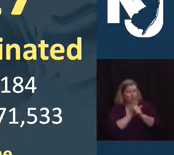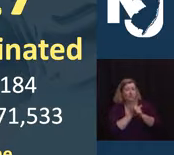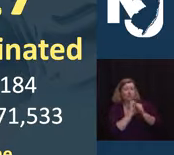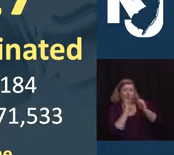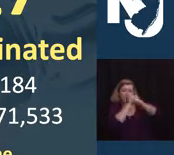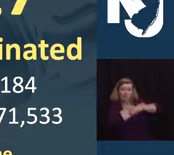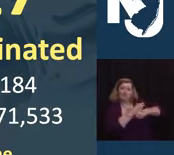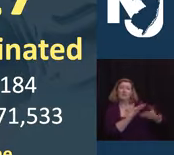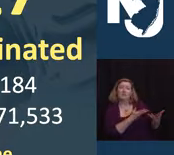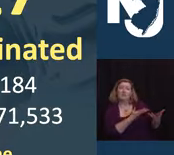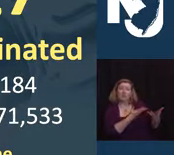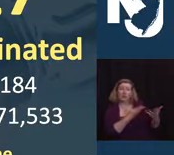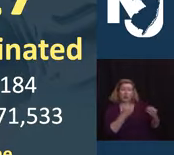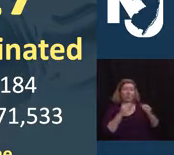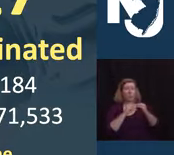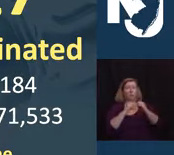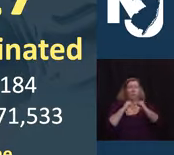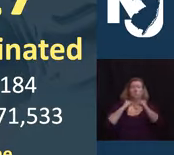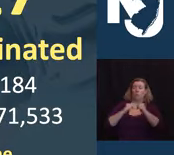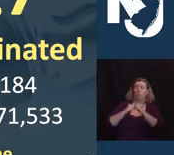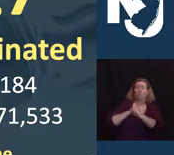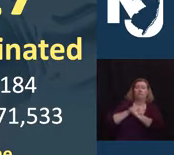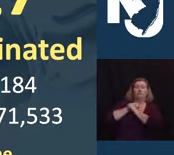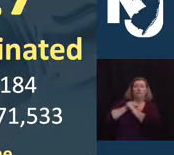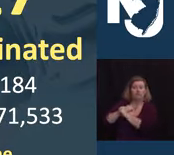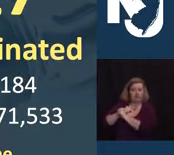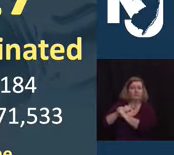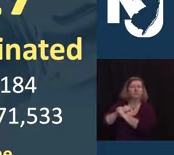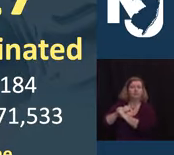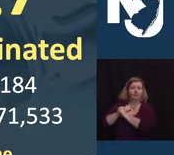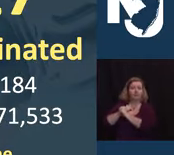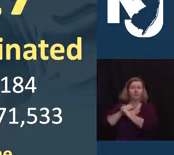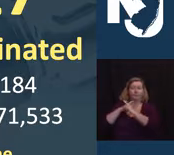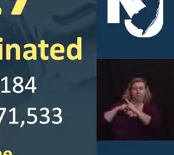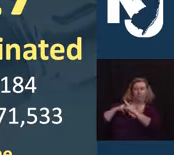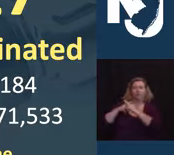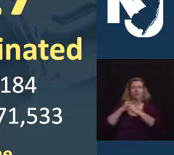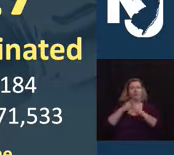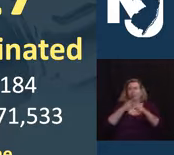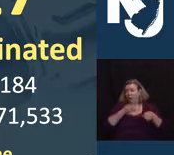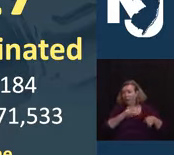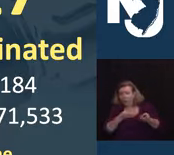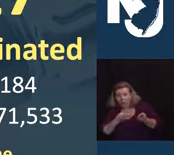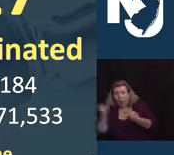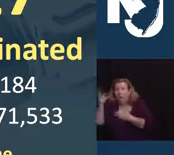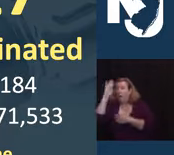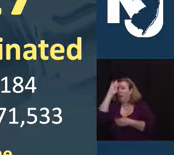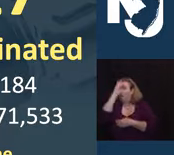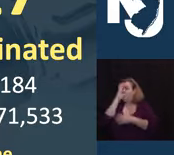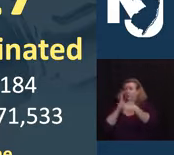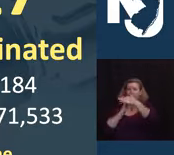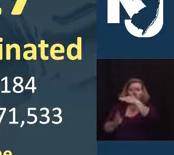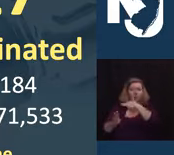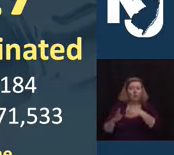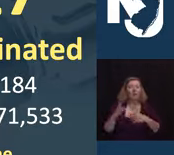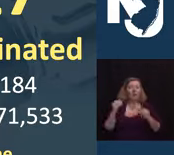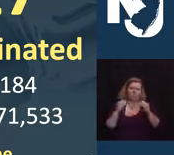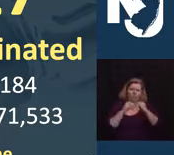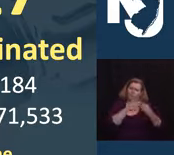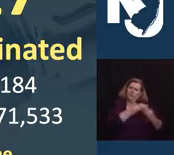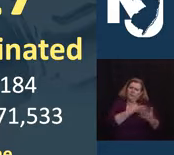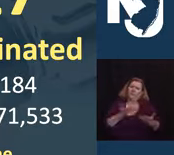against hospitalization and death. And when we look at the rest of the data, it unequivocally tells a story being written by